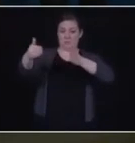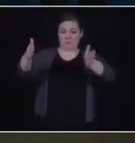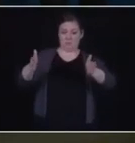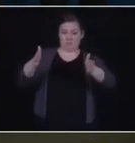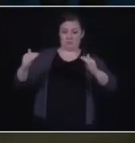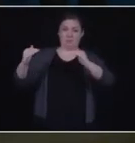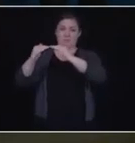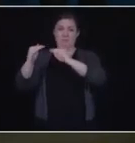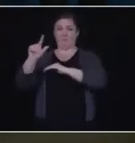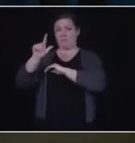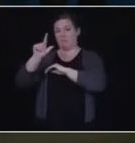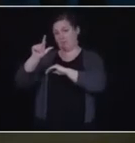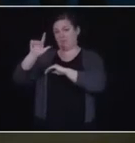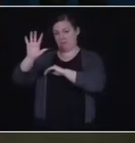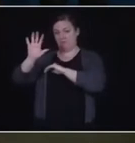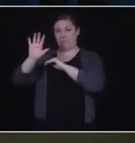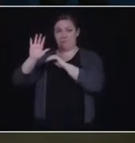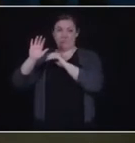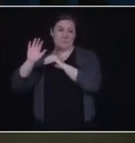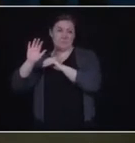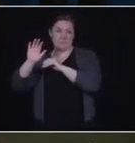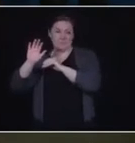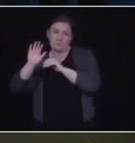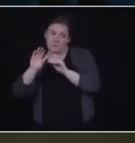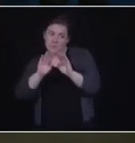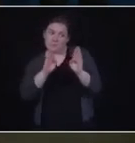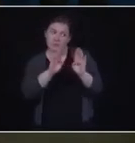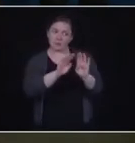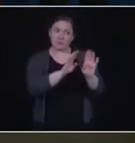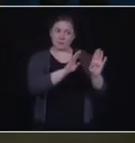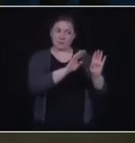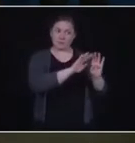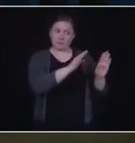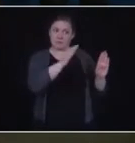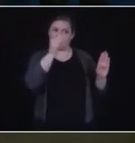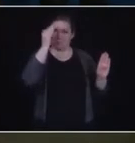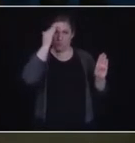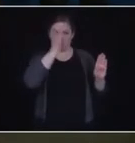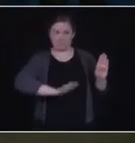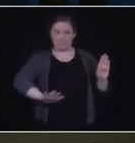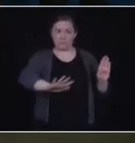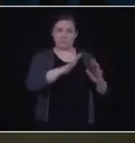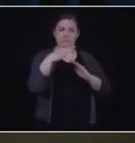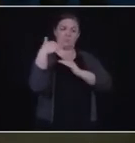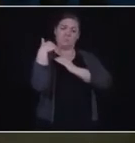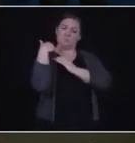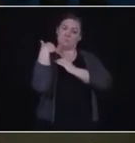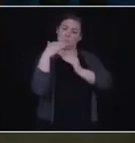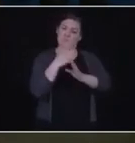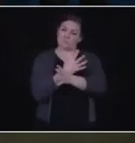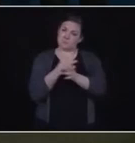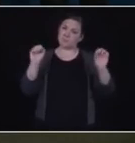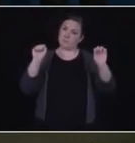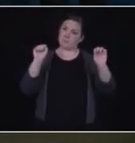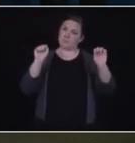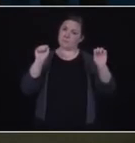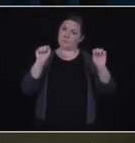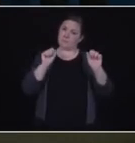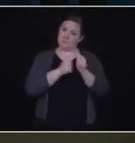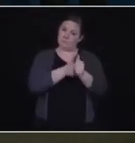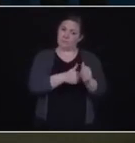small businesses to open. We appreciate that they can do it safely with that 25% limit. And the Ministry of Labour will